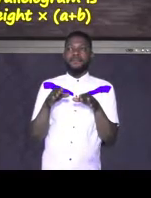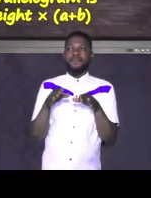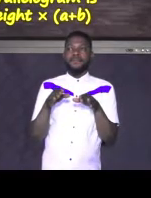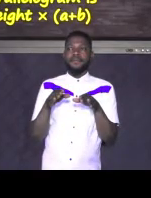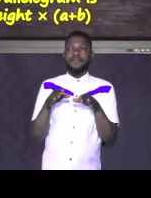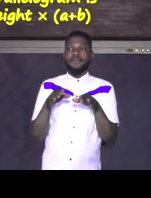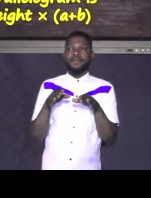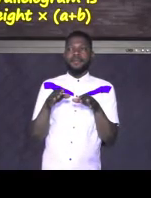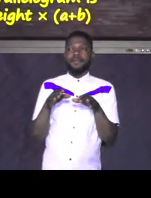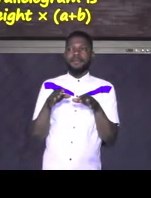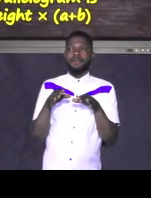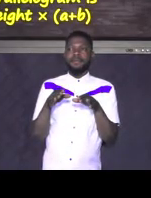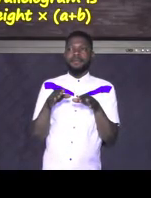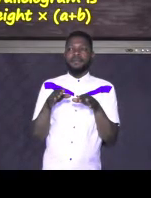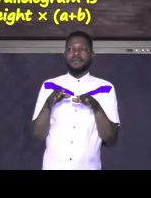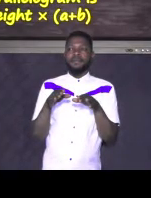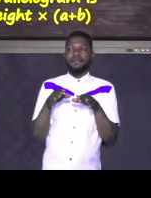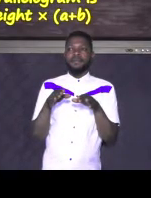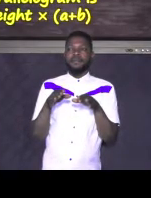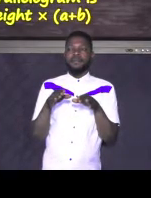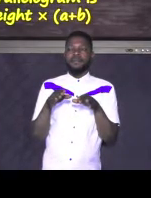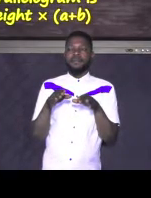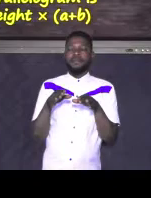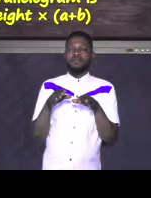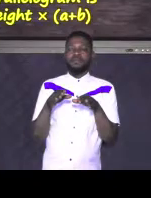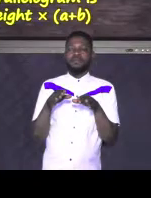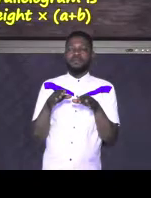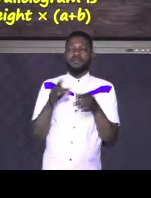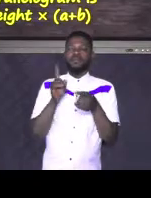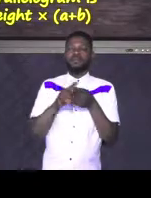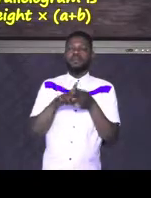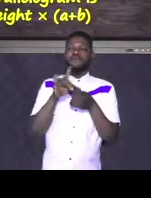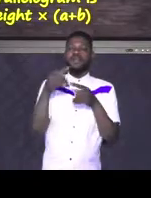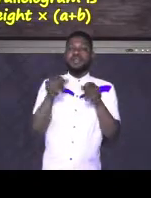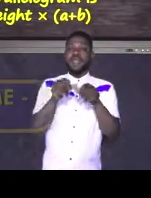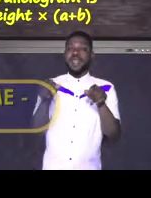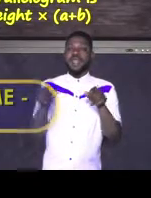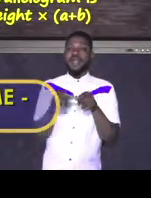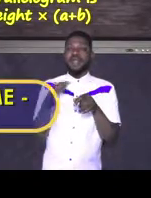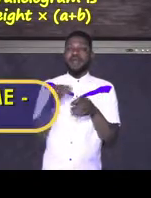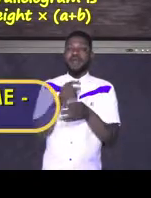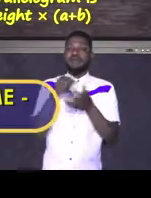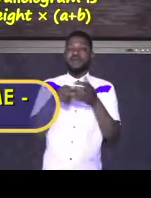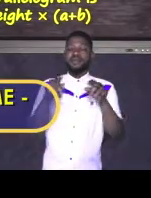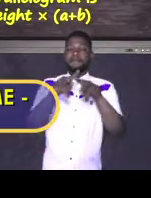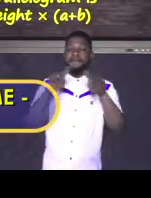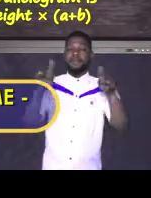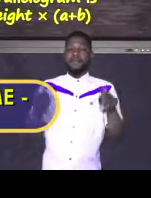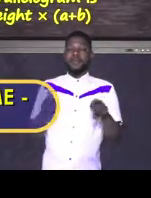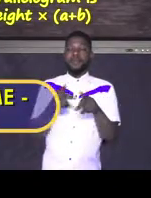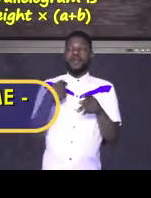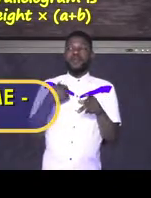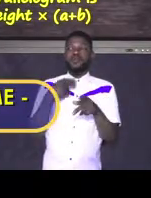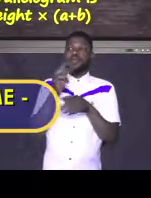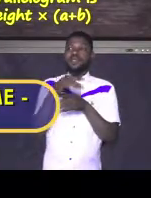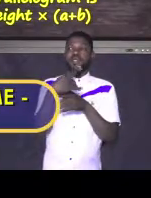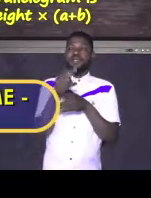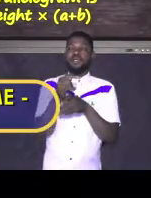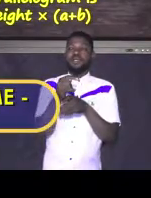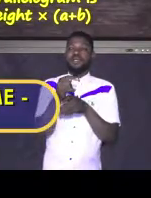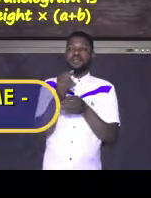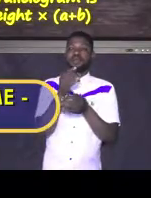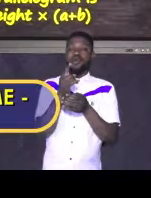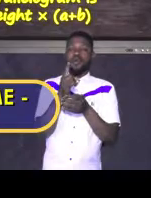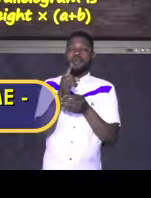show that here. Okay, a red will do. Now, to find the area of this parallelogram, we need the